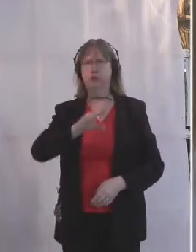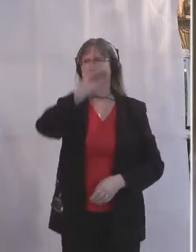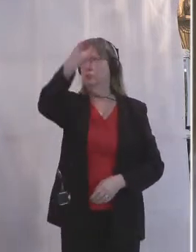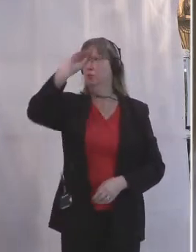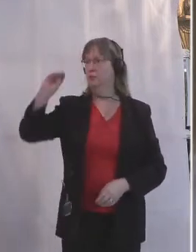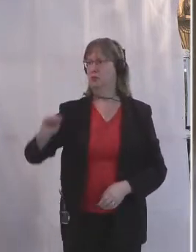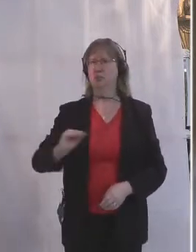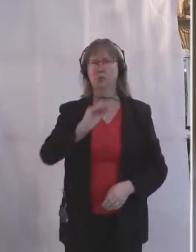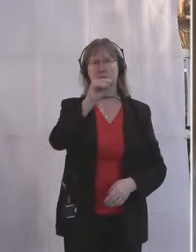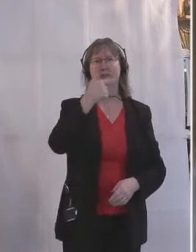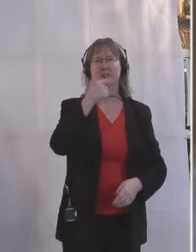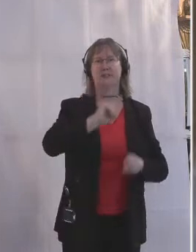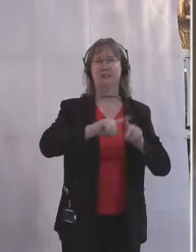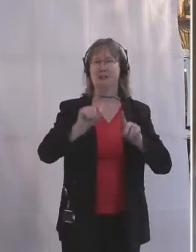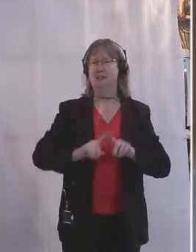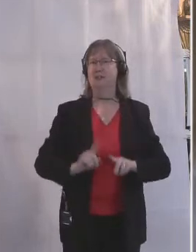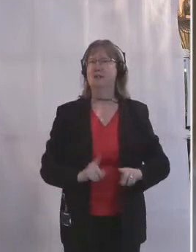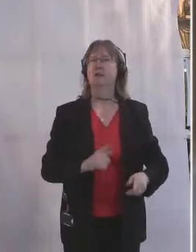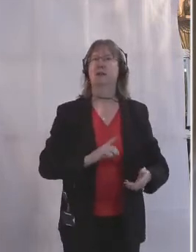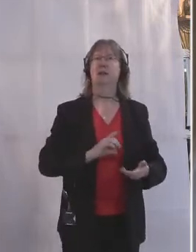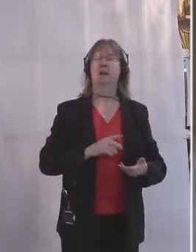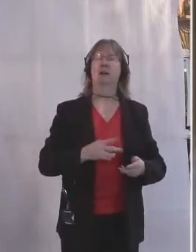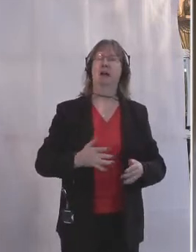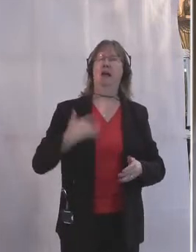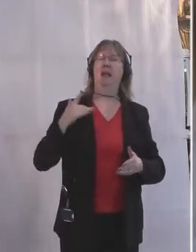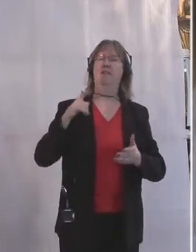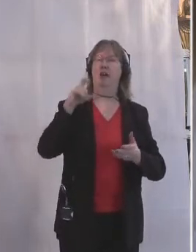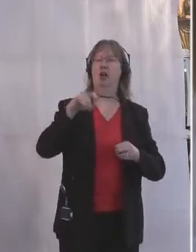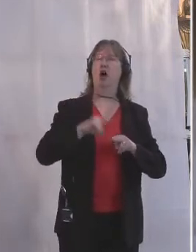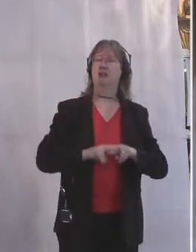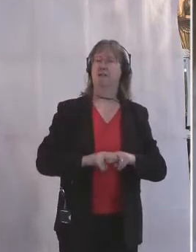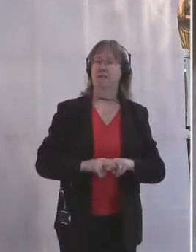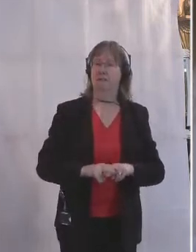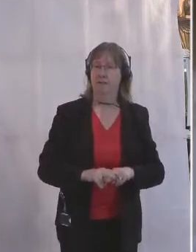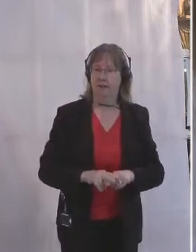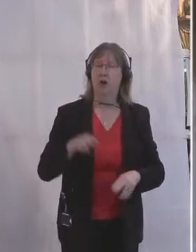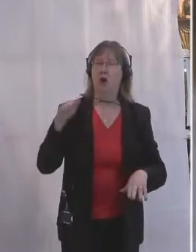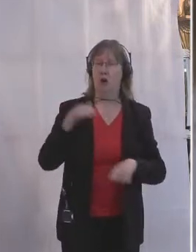UK my home. I've made Wales, Cardiff my home. I've been there for over 10 years.